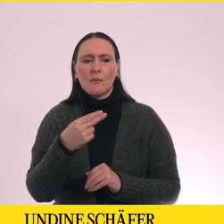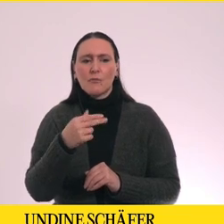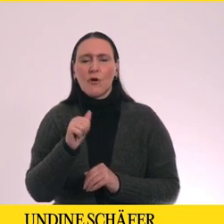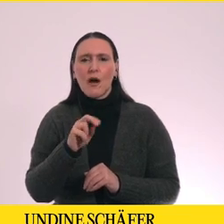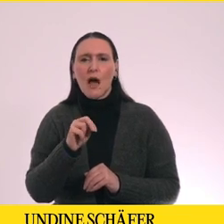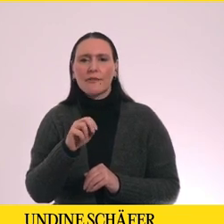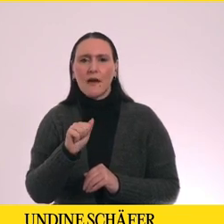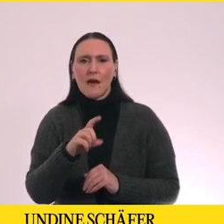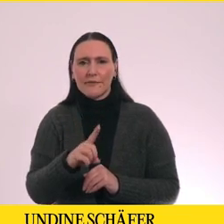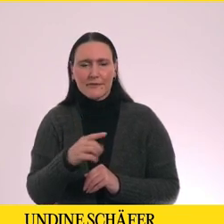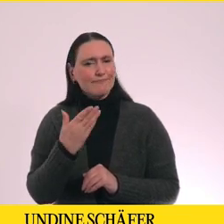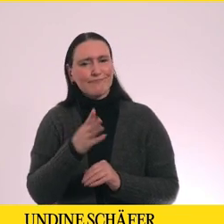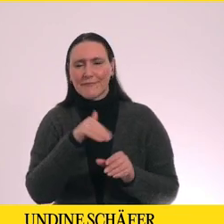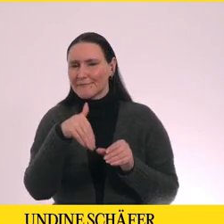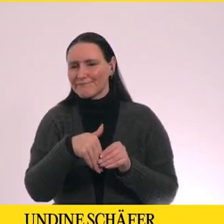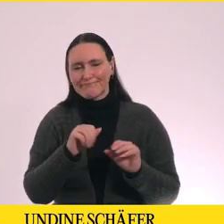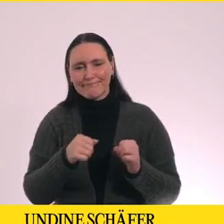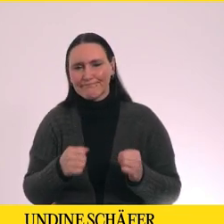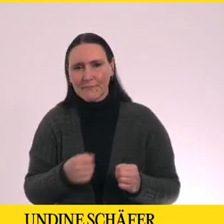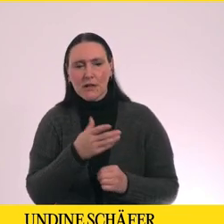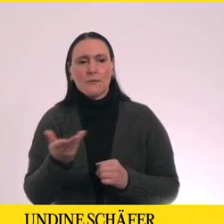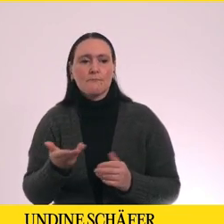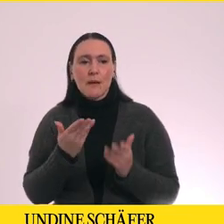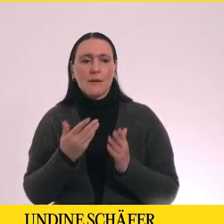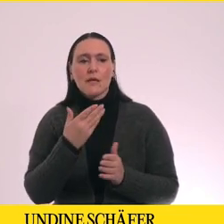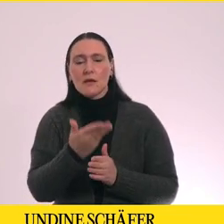role within Trampoline House. Morten.